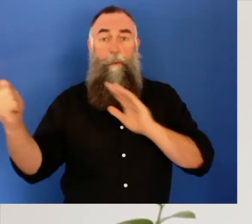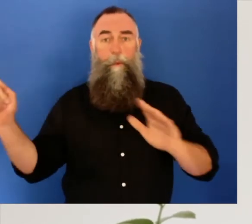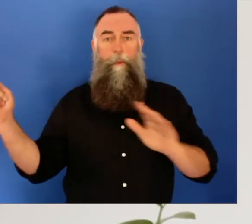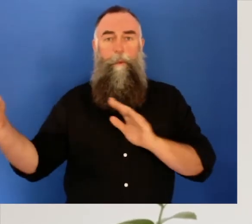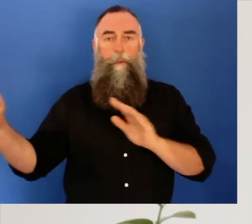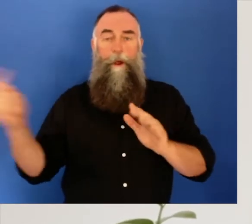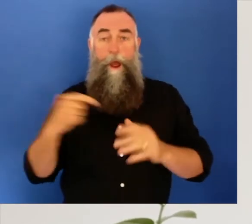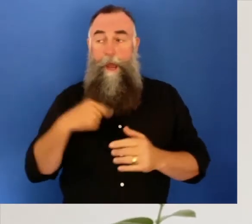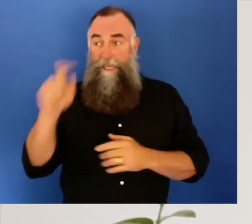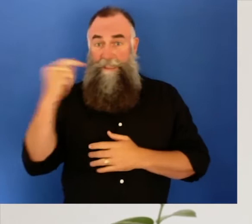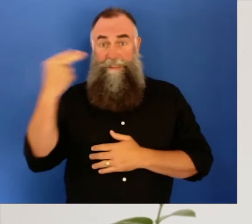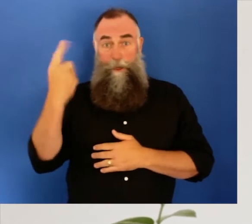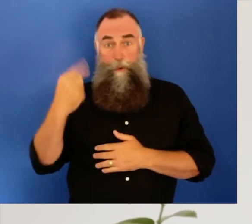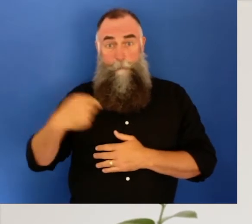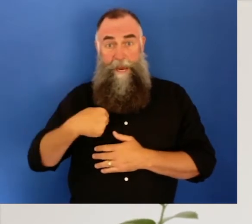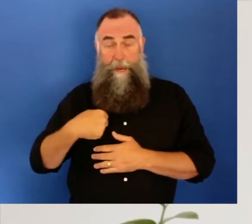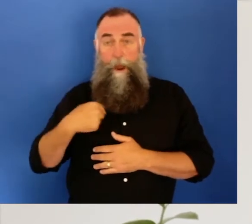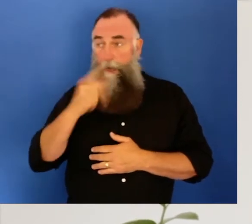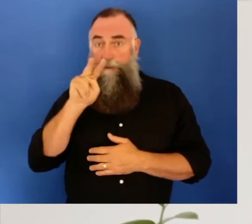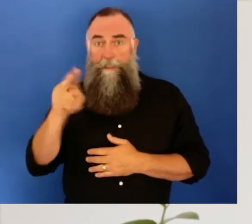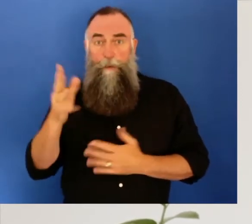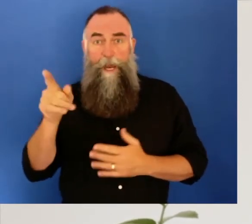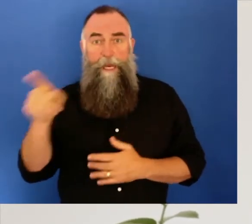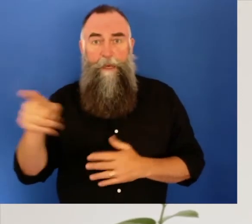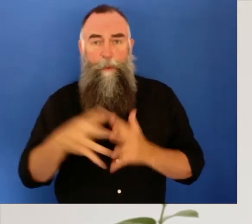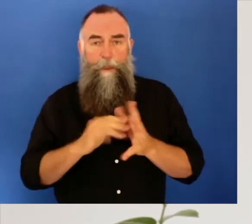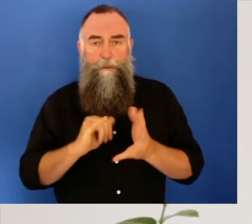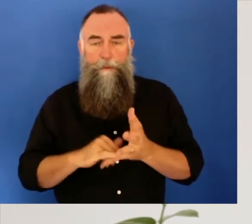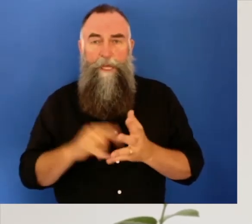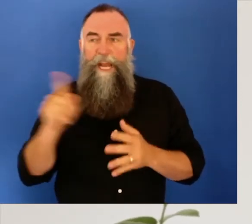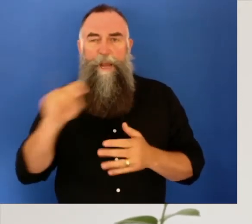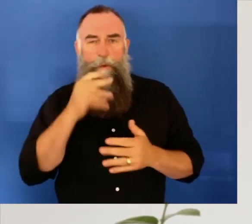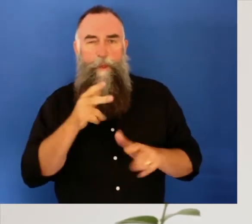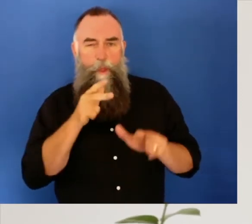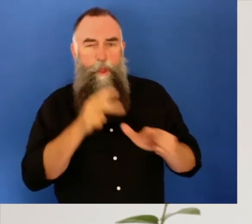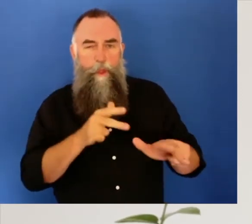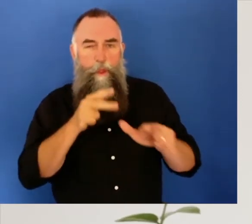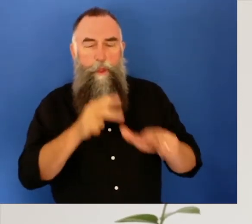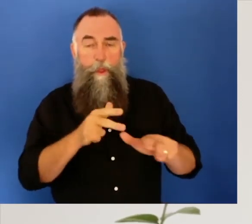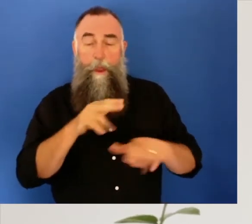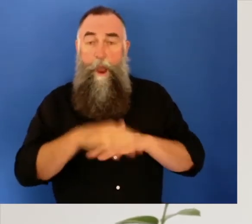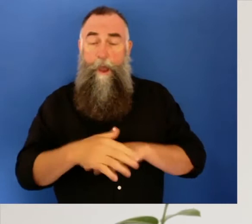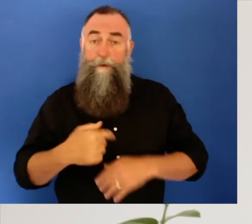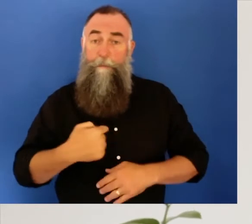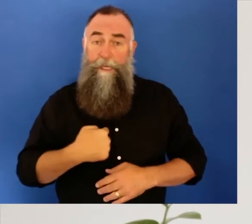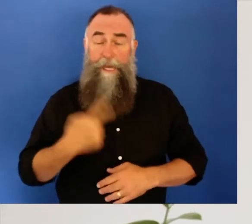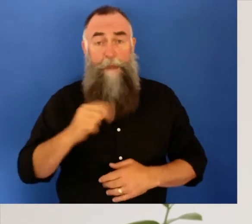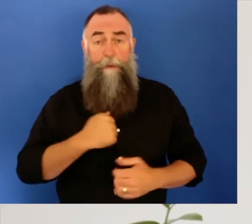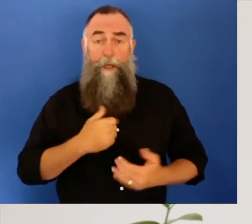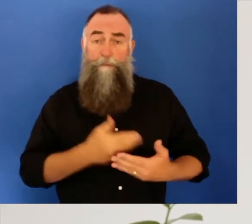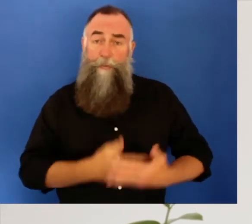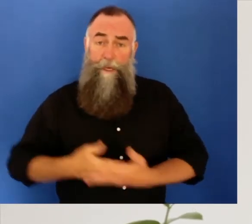The fact that he could see me and I couldn't see him gave him ample opportunity to mess with me and my relationship